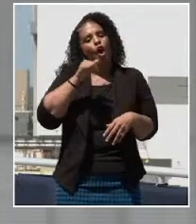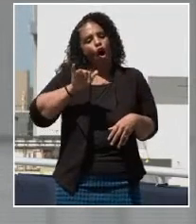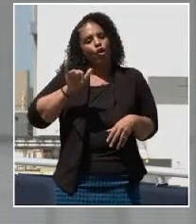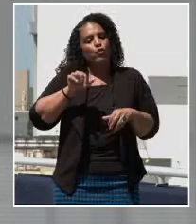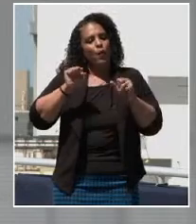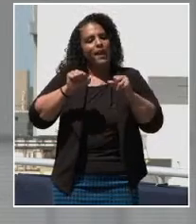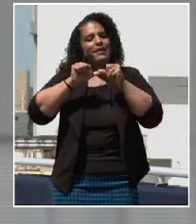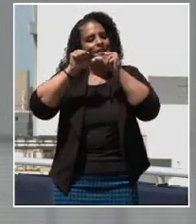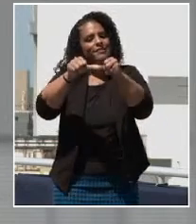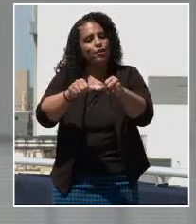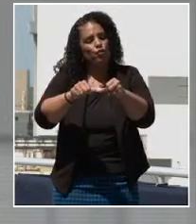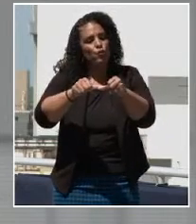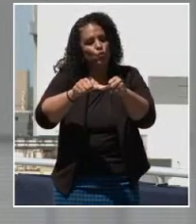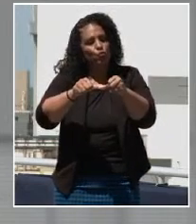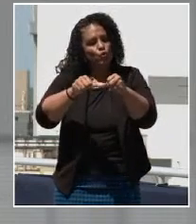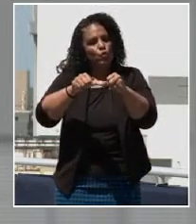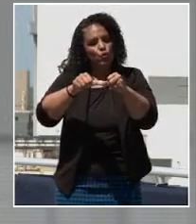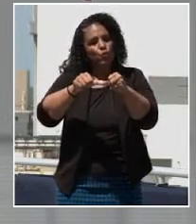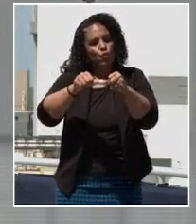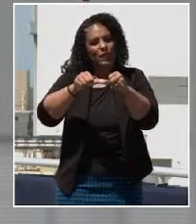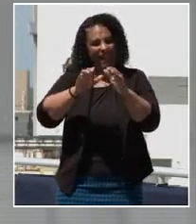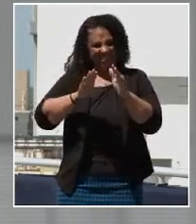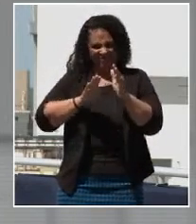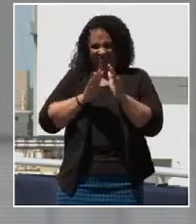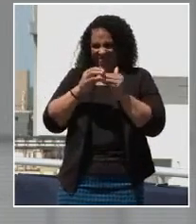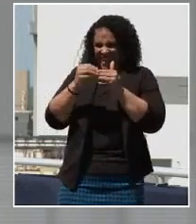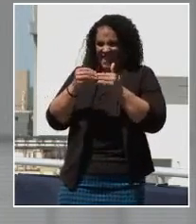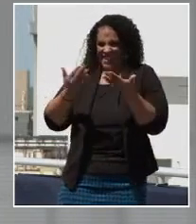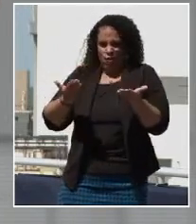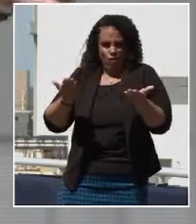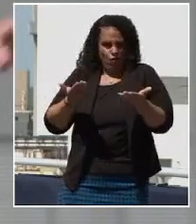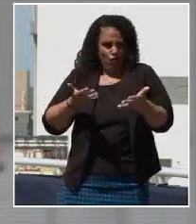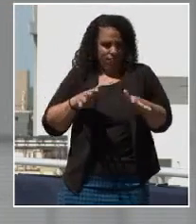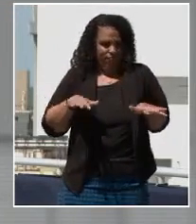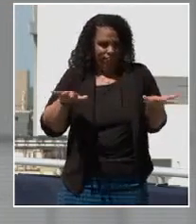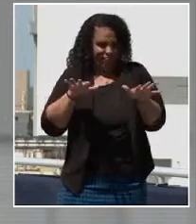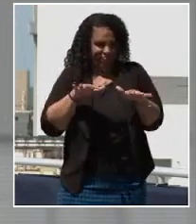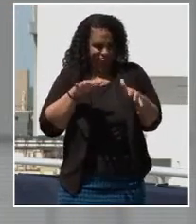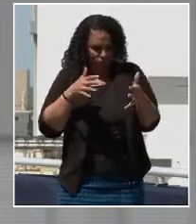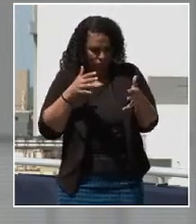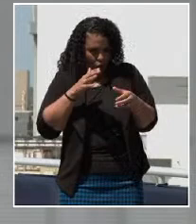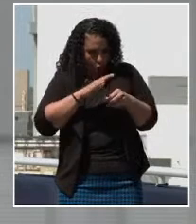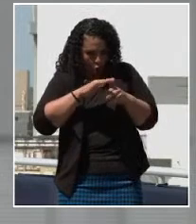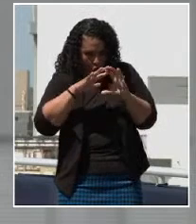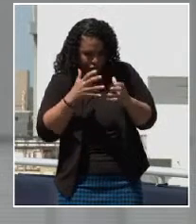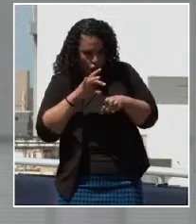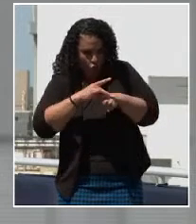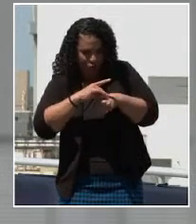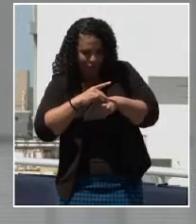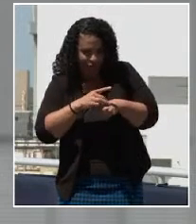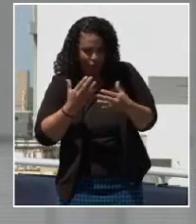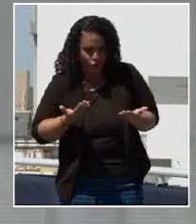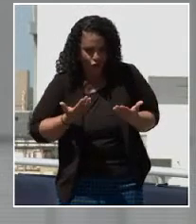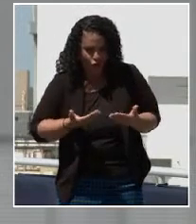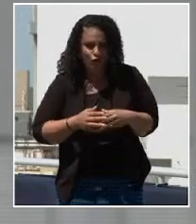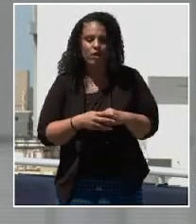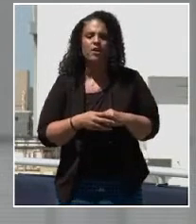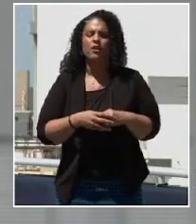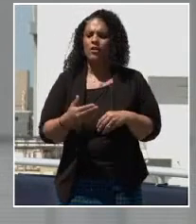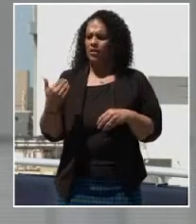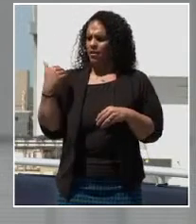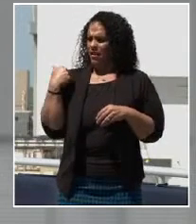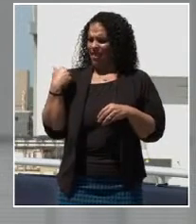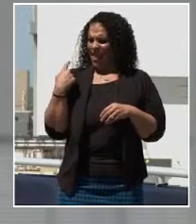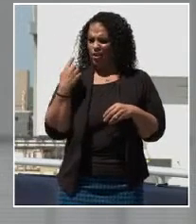continue to lead right here on Earth last